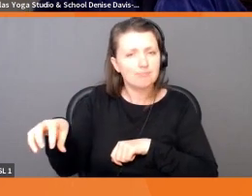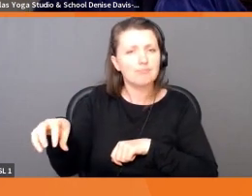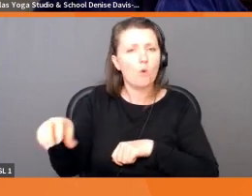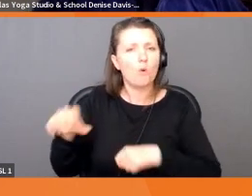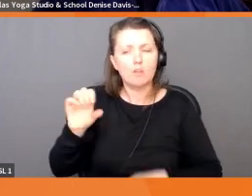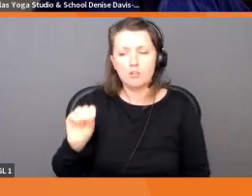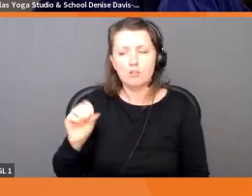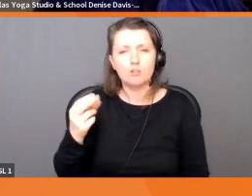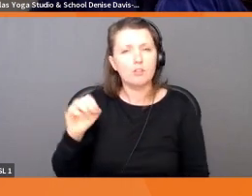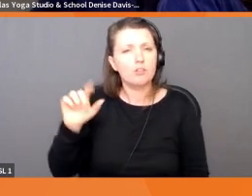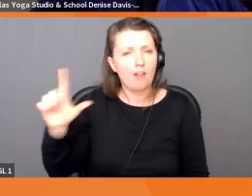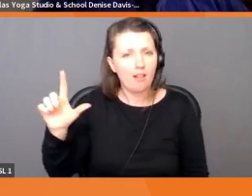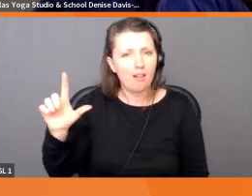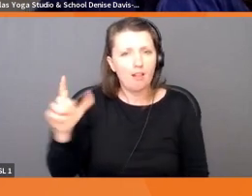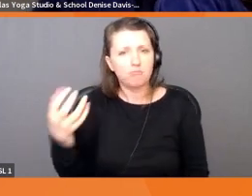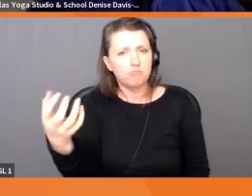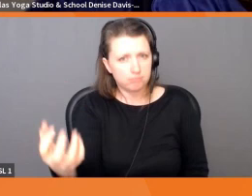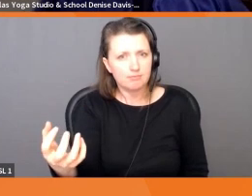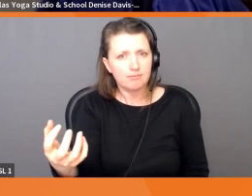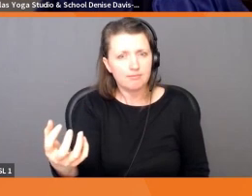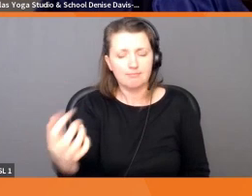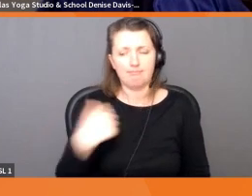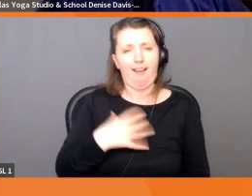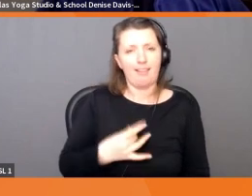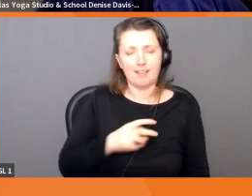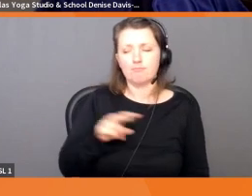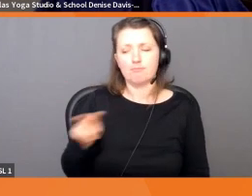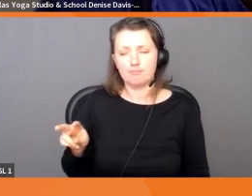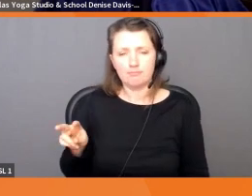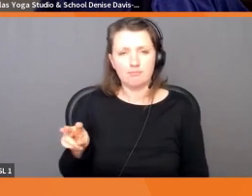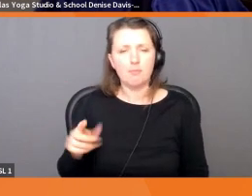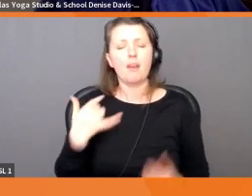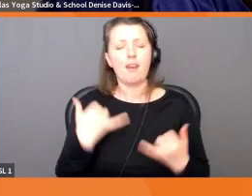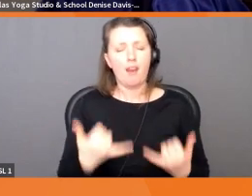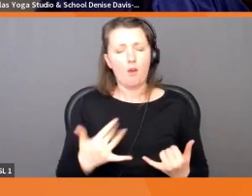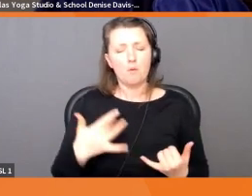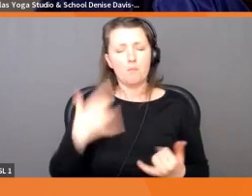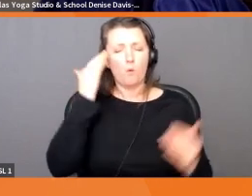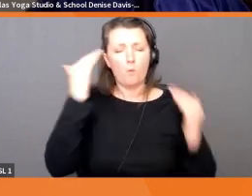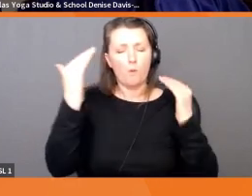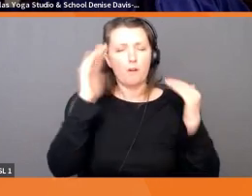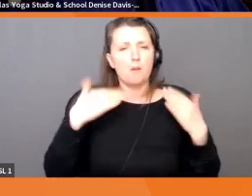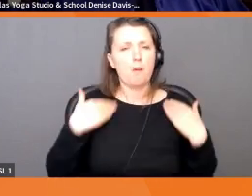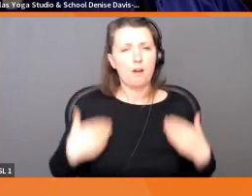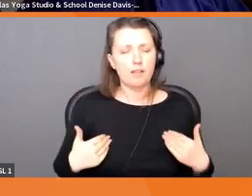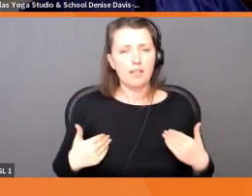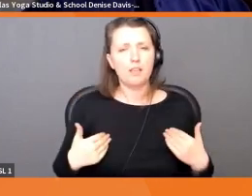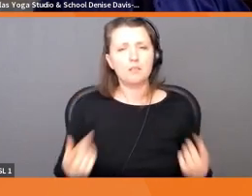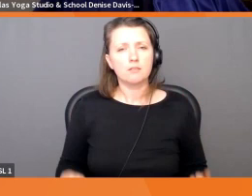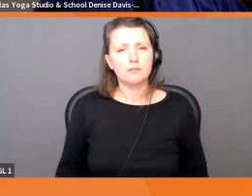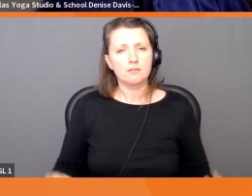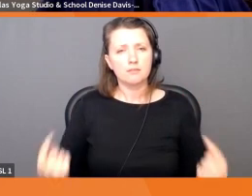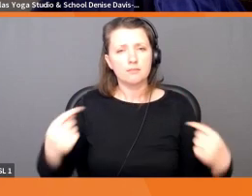the familiarity of your space, feeling where we are, feeling the sit bones moving down or the leg bones moving down. And move up